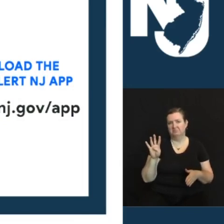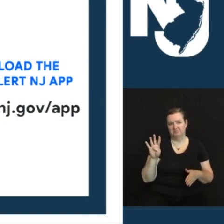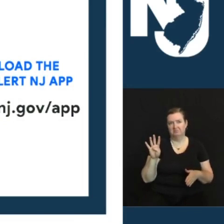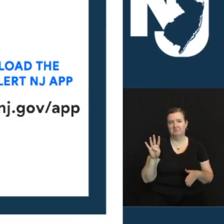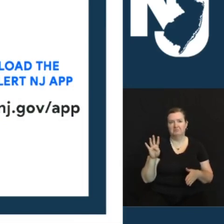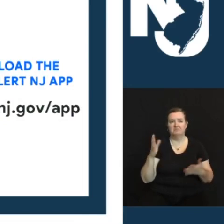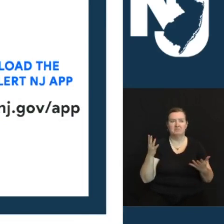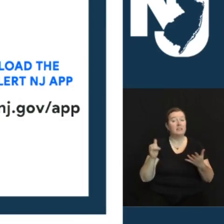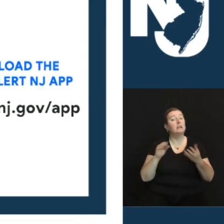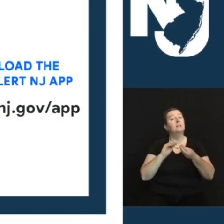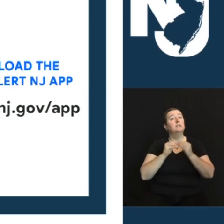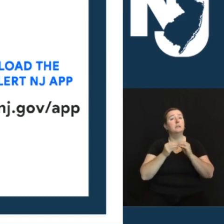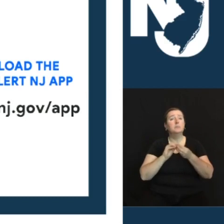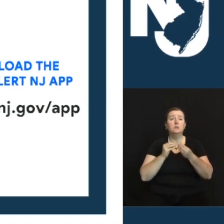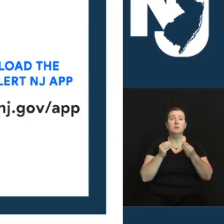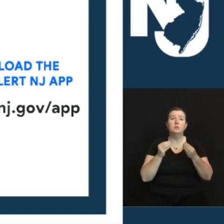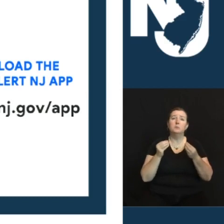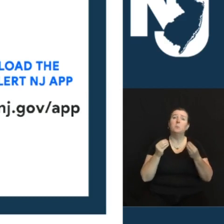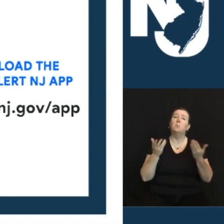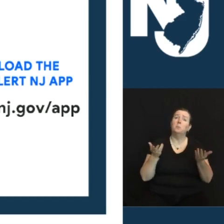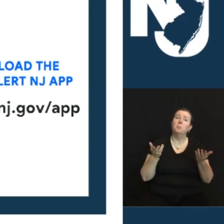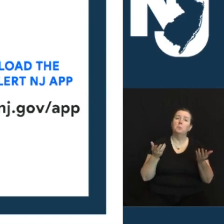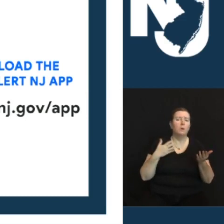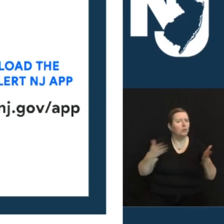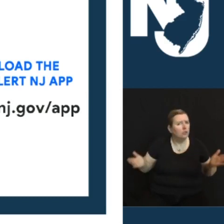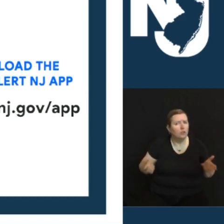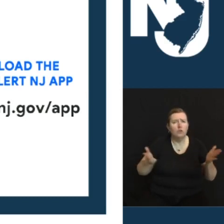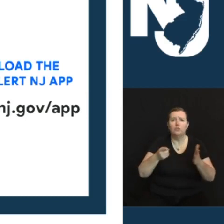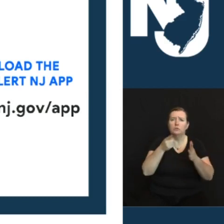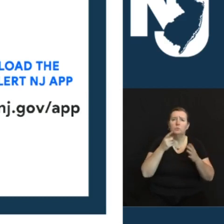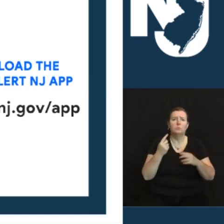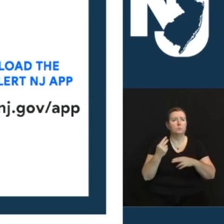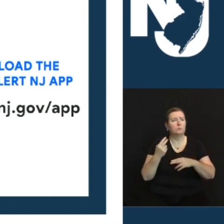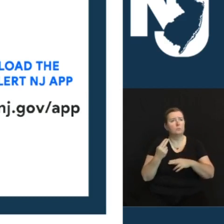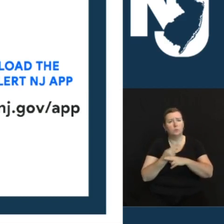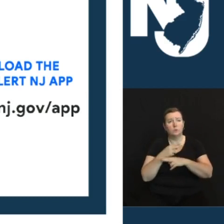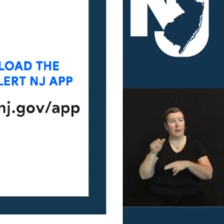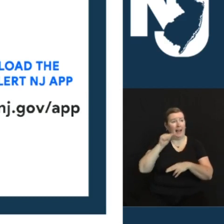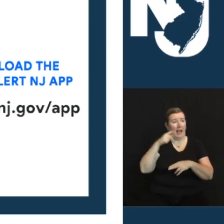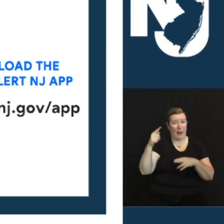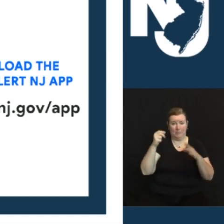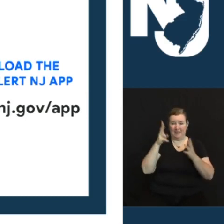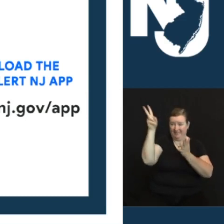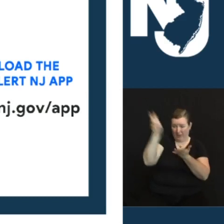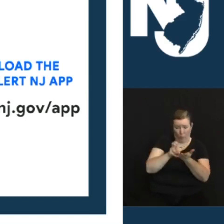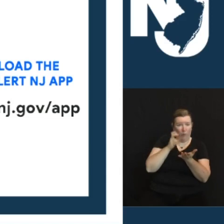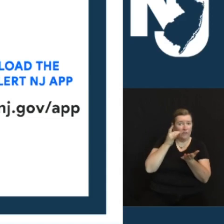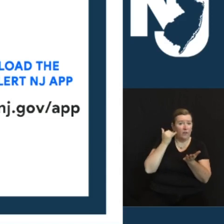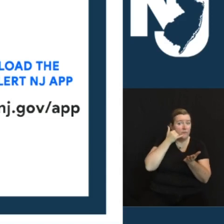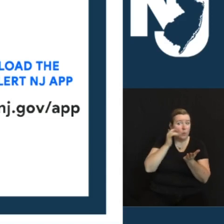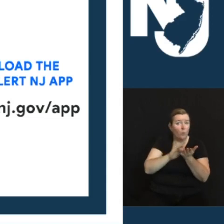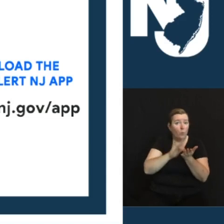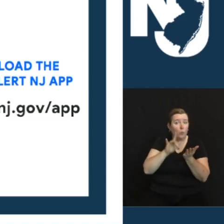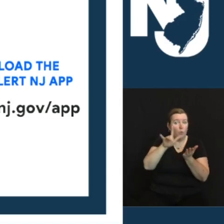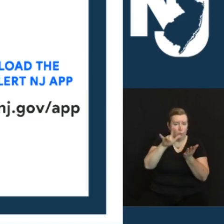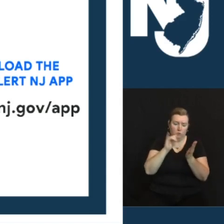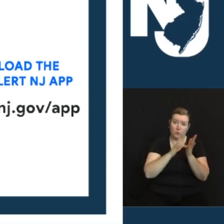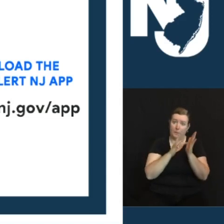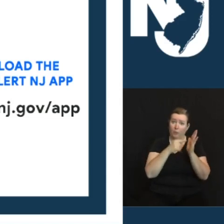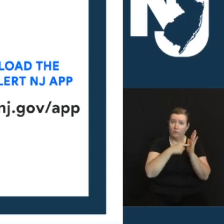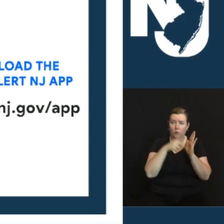I again encourage everyone to put the COVID Alert NJ Exposure Notification app on your smartphone. The app is available